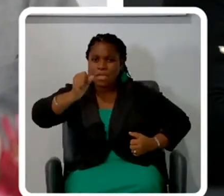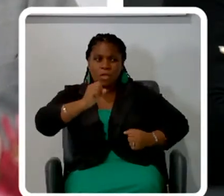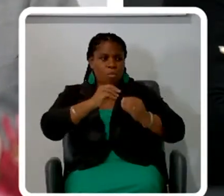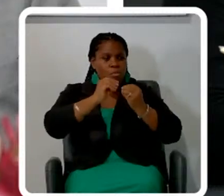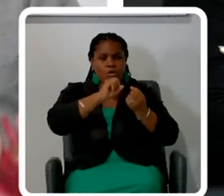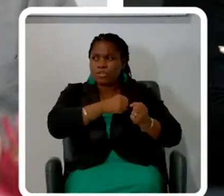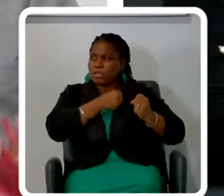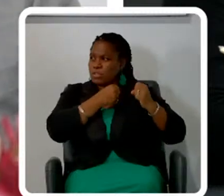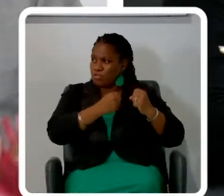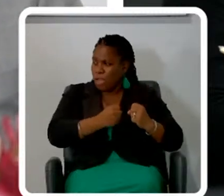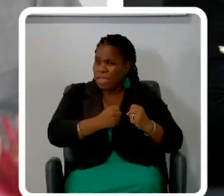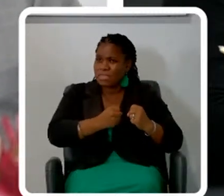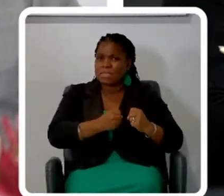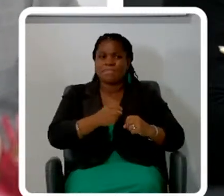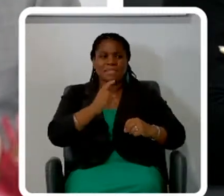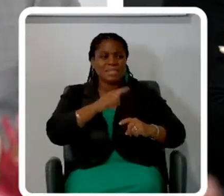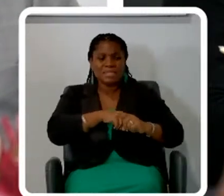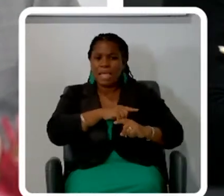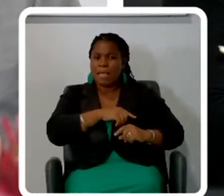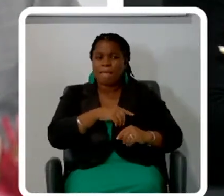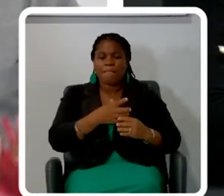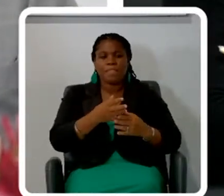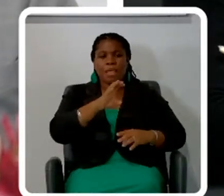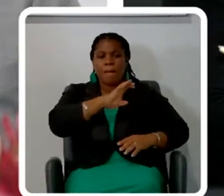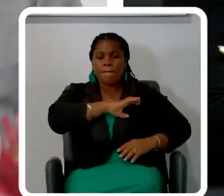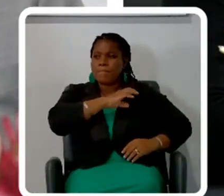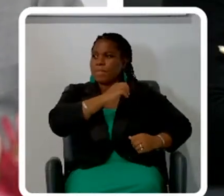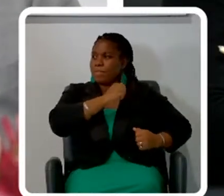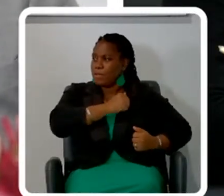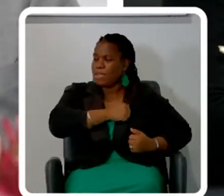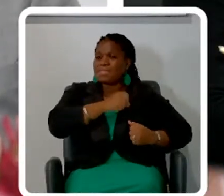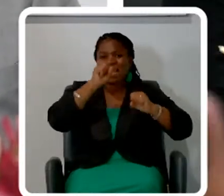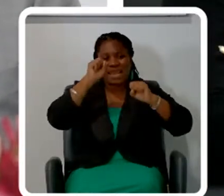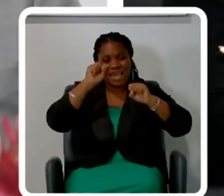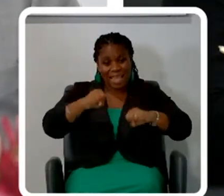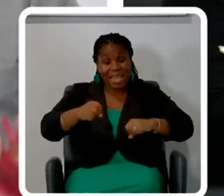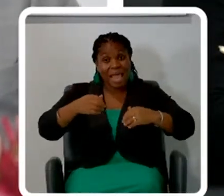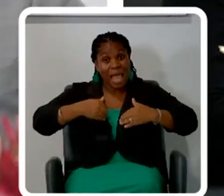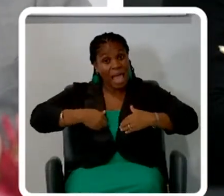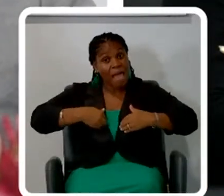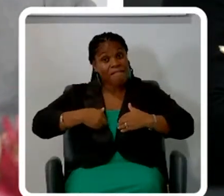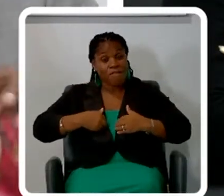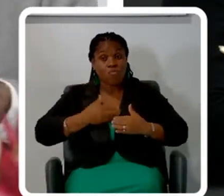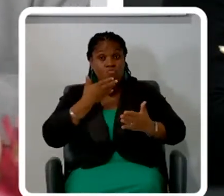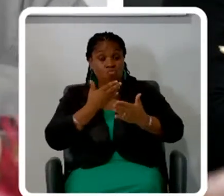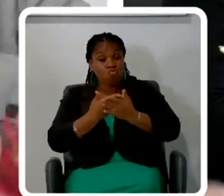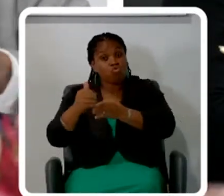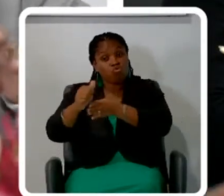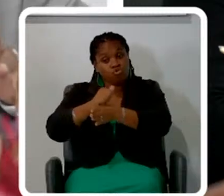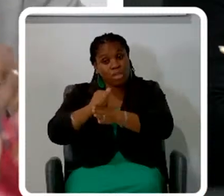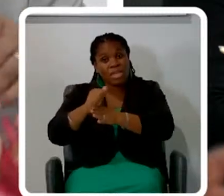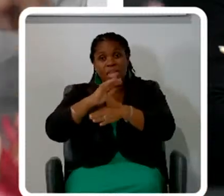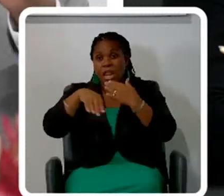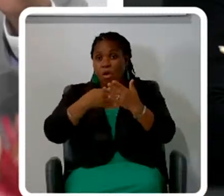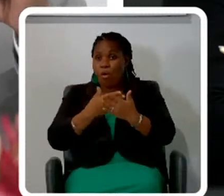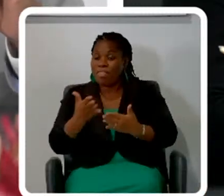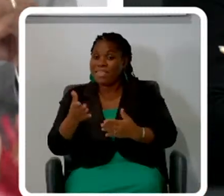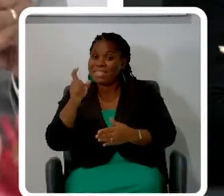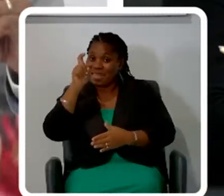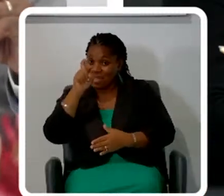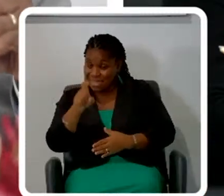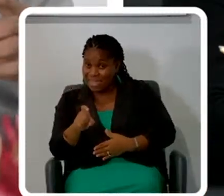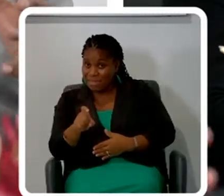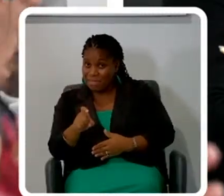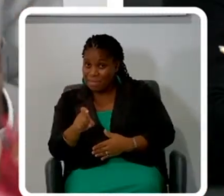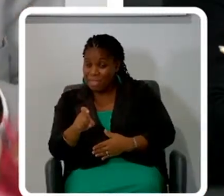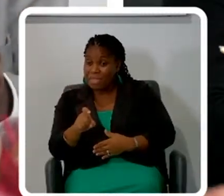the military, the police, with affording them the resources and training and so forth. So it is a multi-pronged, including in